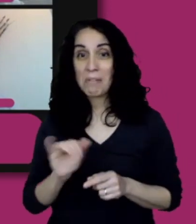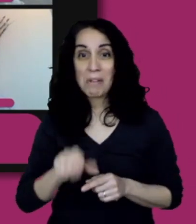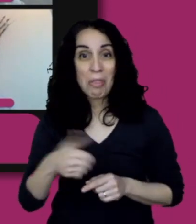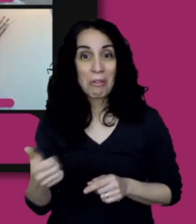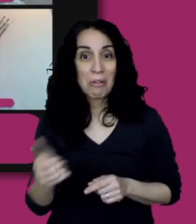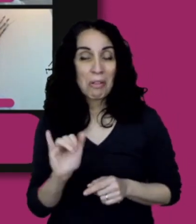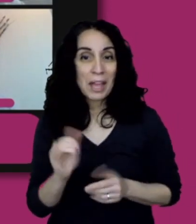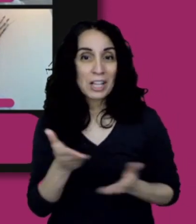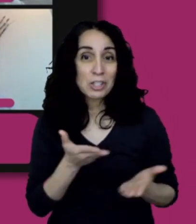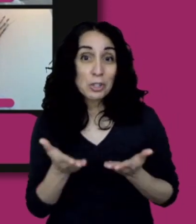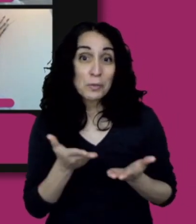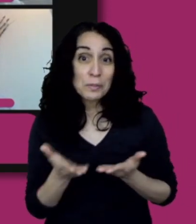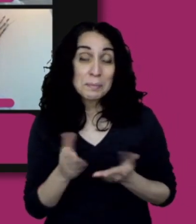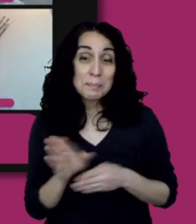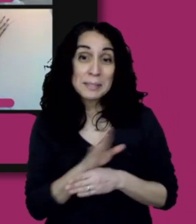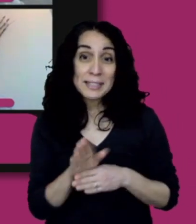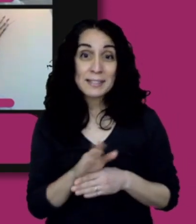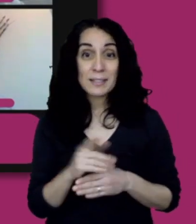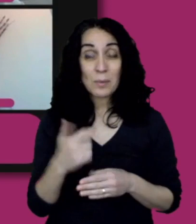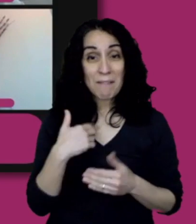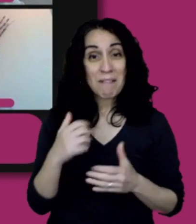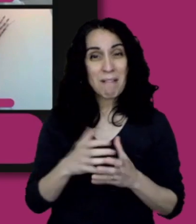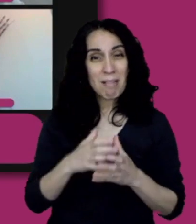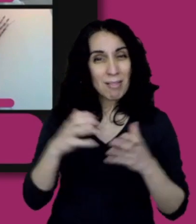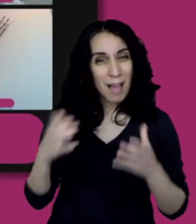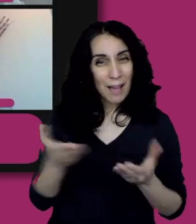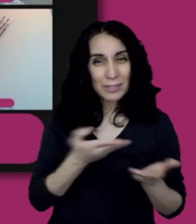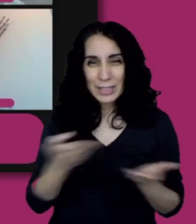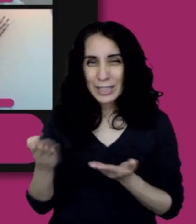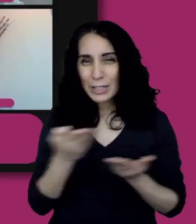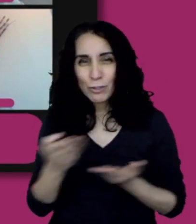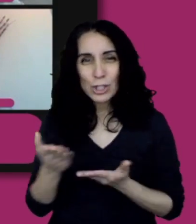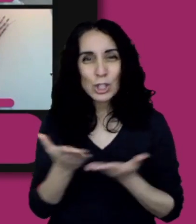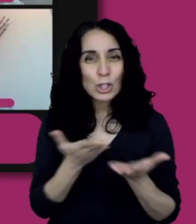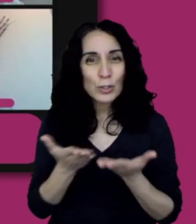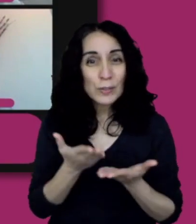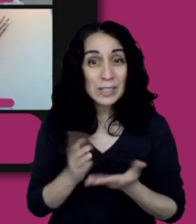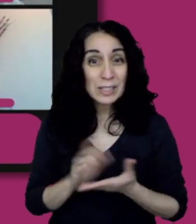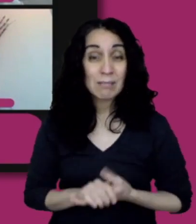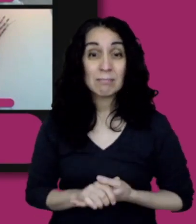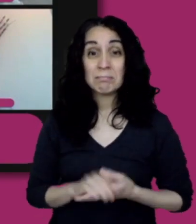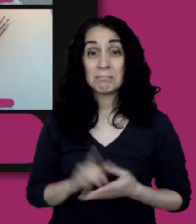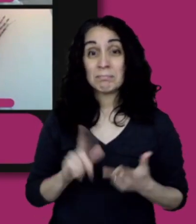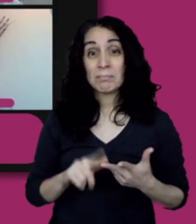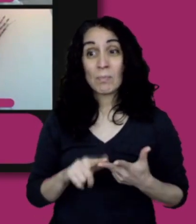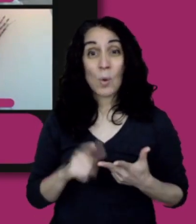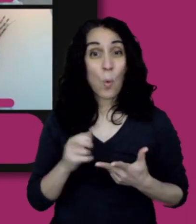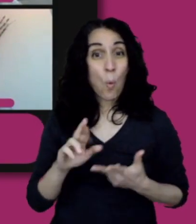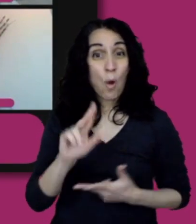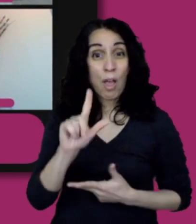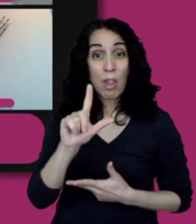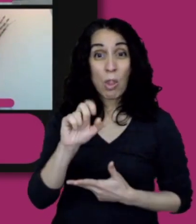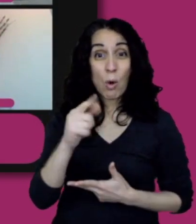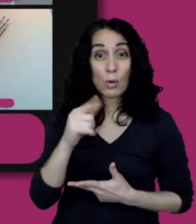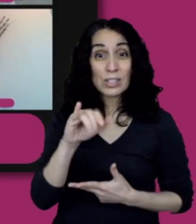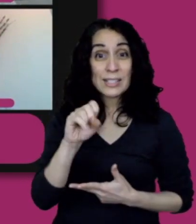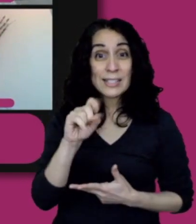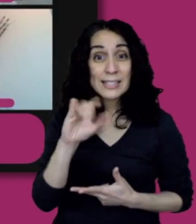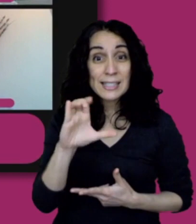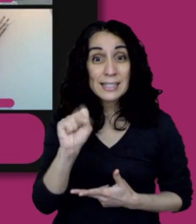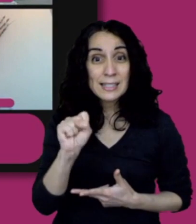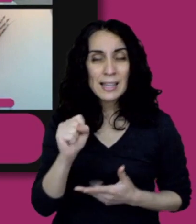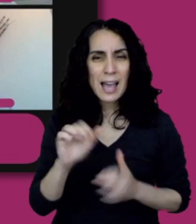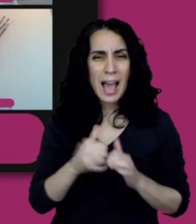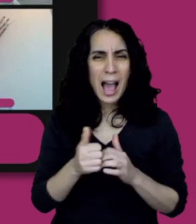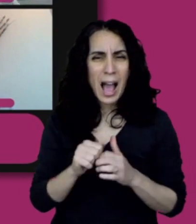go more towards a service-oriented business. There's a lot of delivery service or